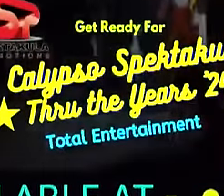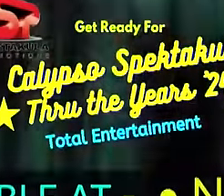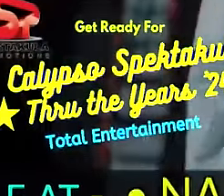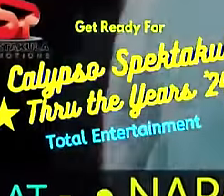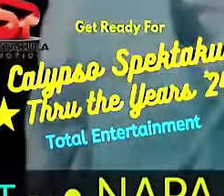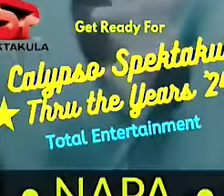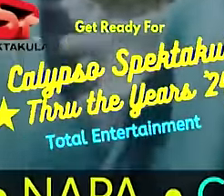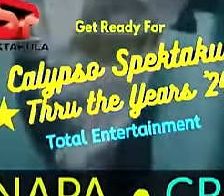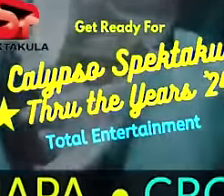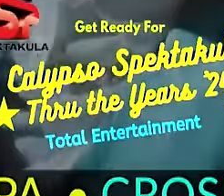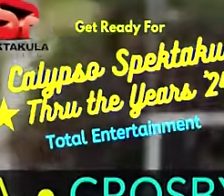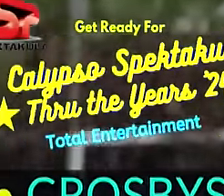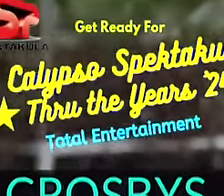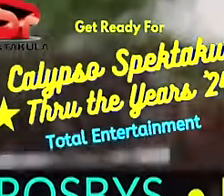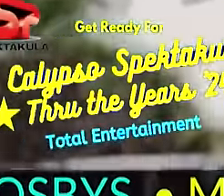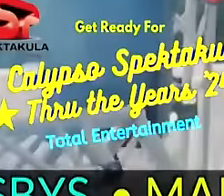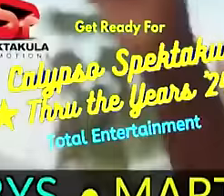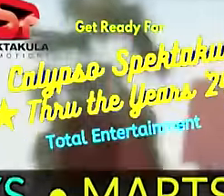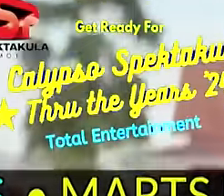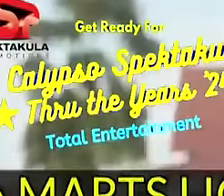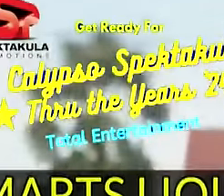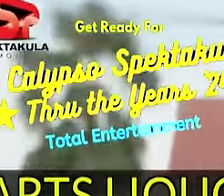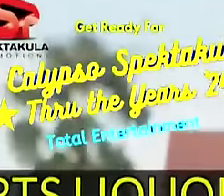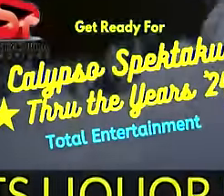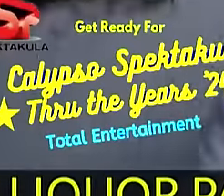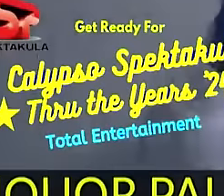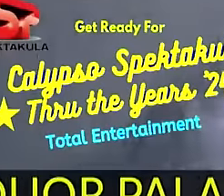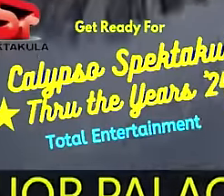Iowa George, Miguel Tasia.